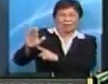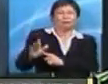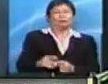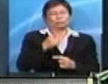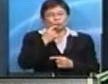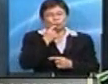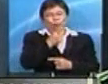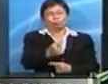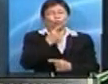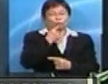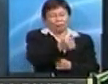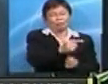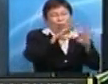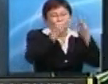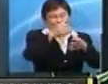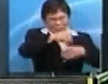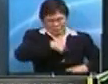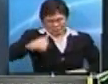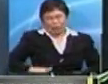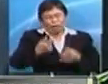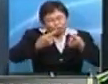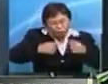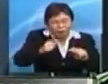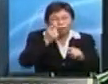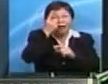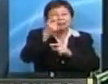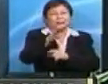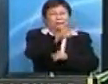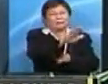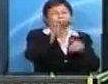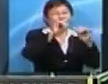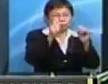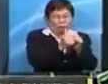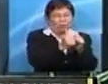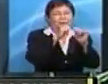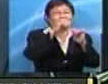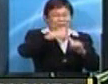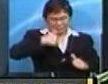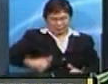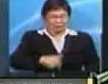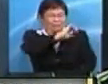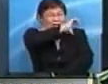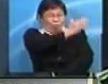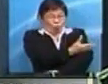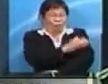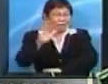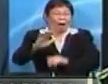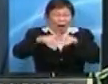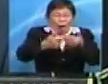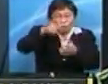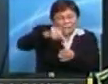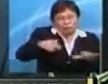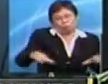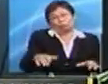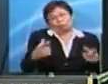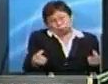families in China is really to try and understand with the Chinese authorities how and what needs to be